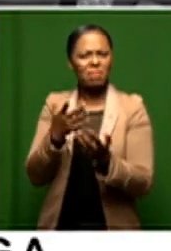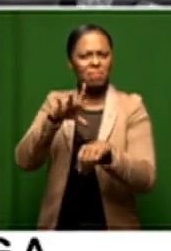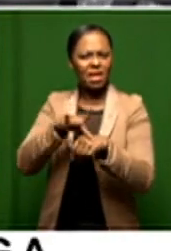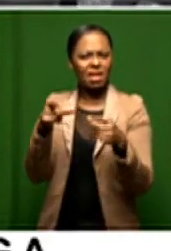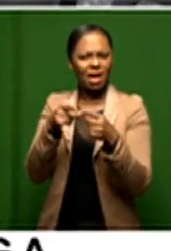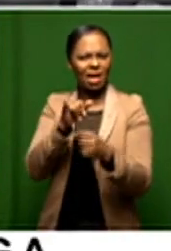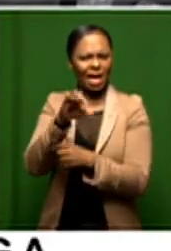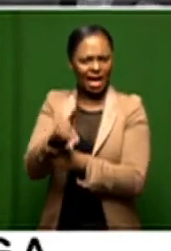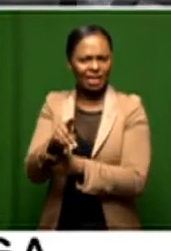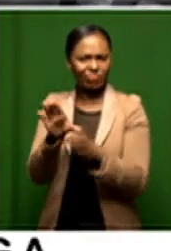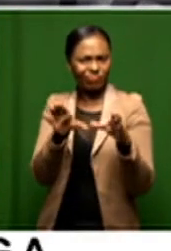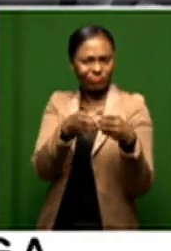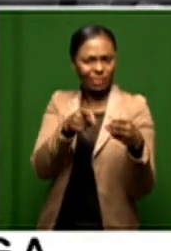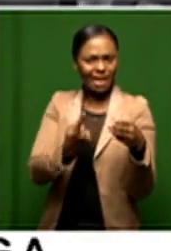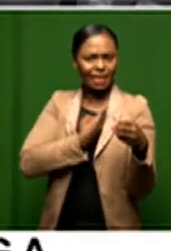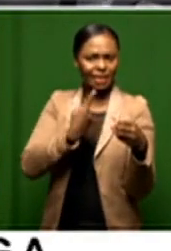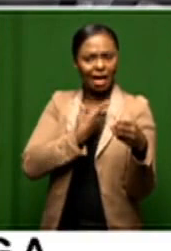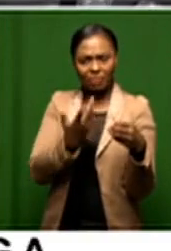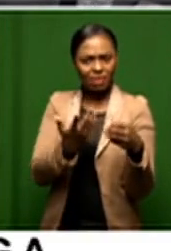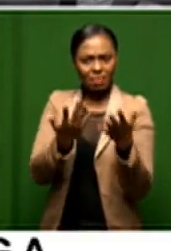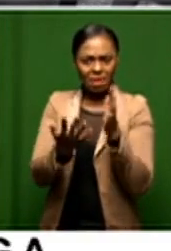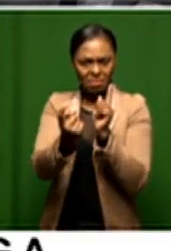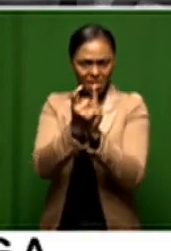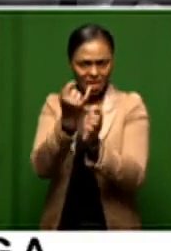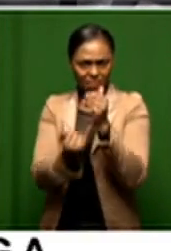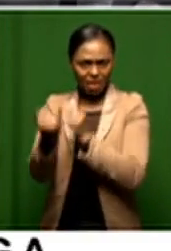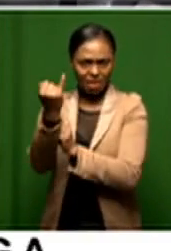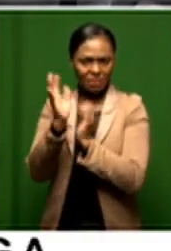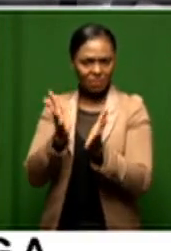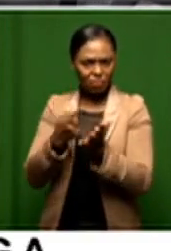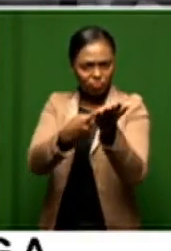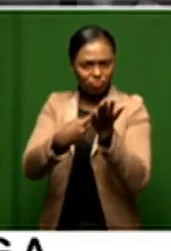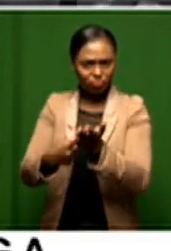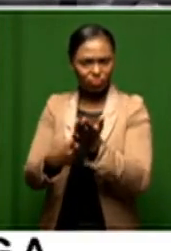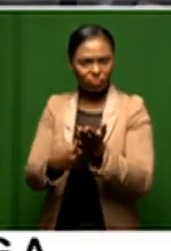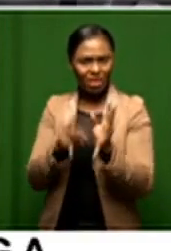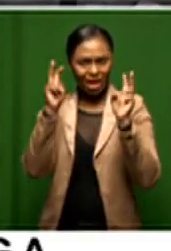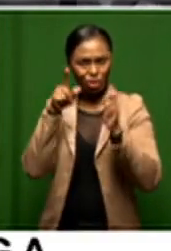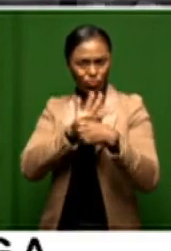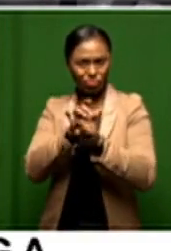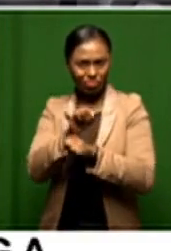the aid schemes themselves, have they met independently to discuss all of this?